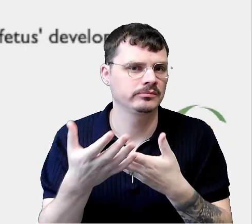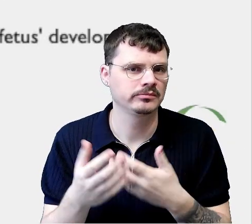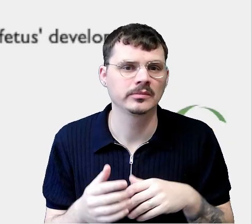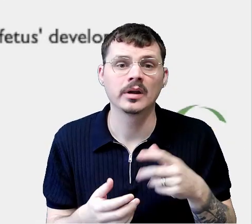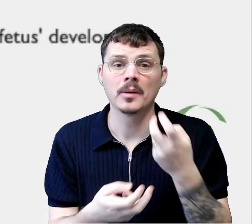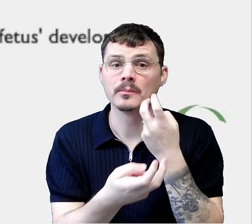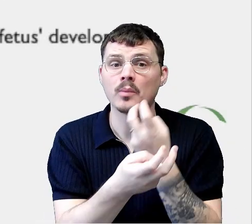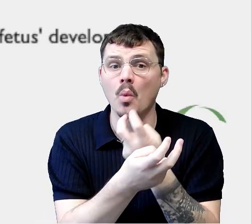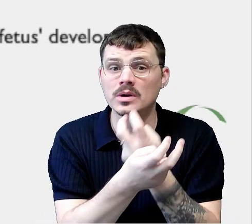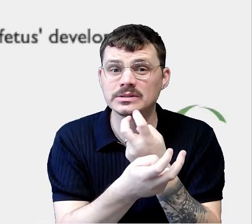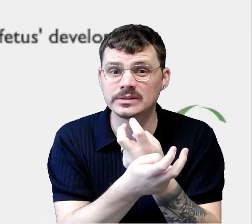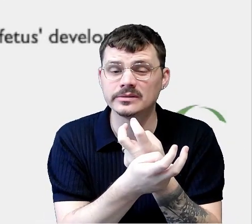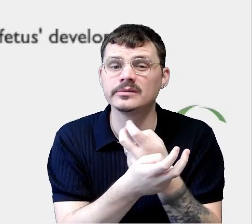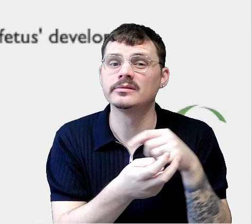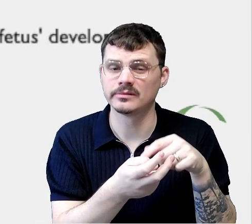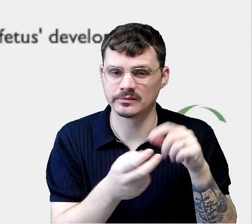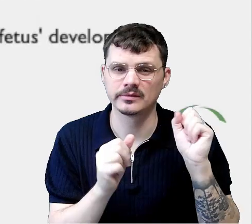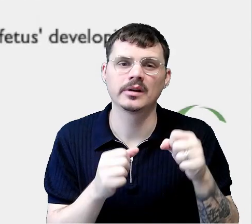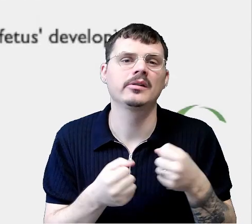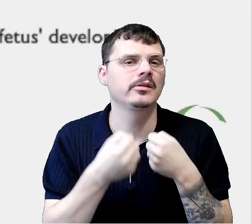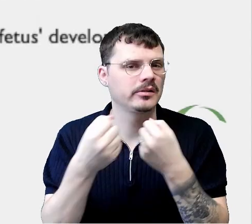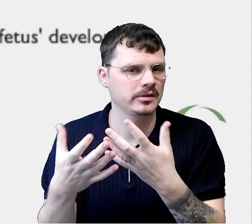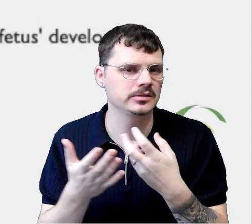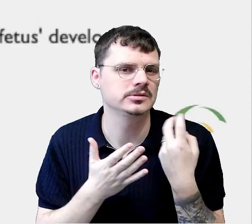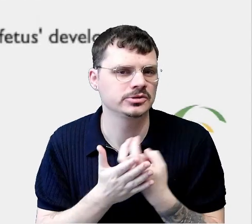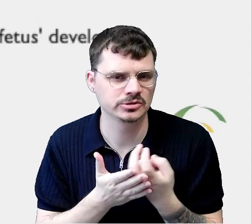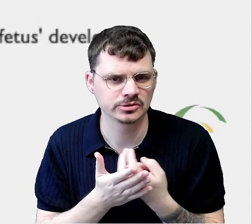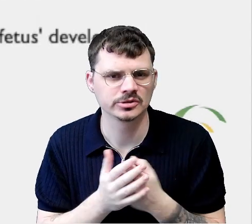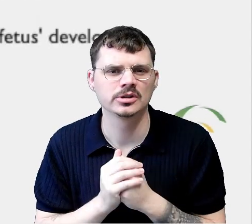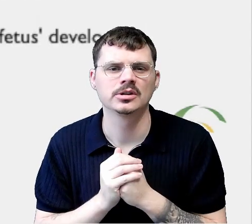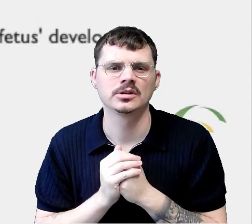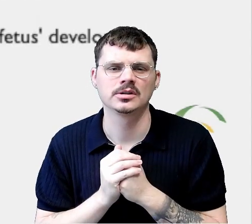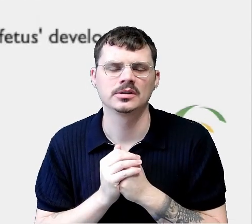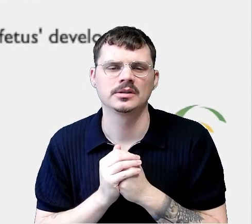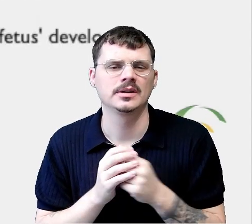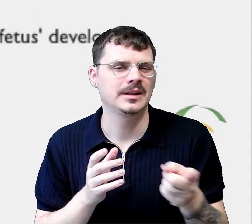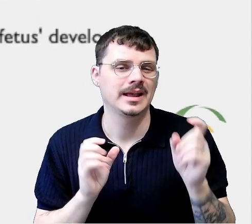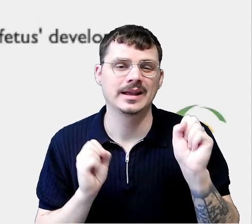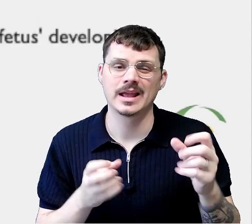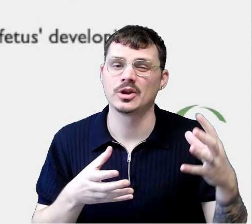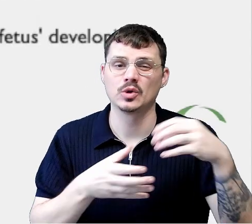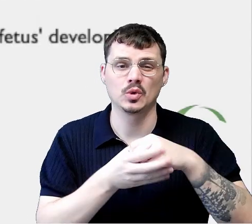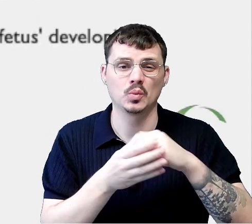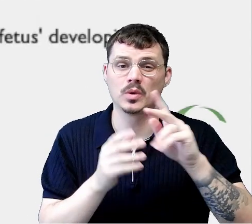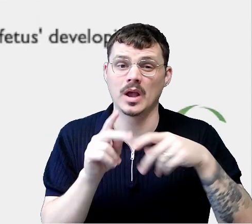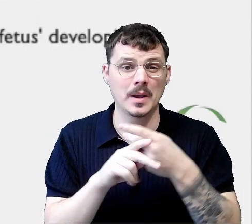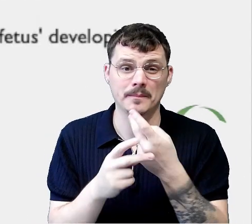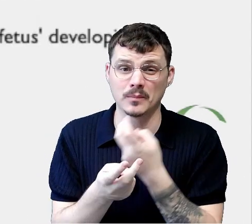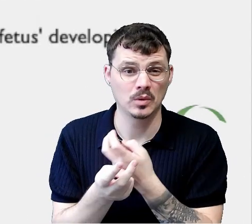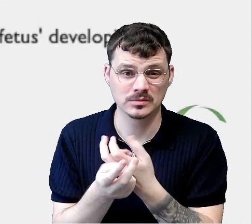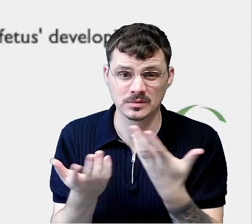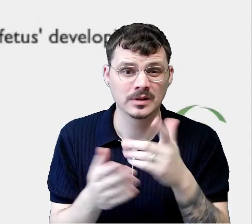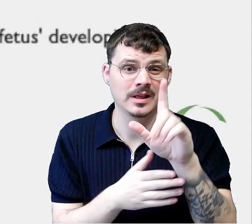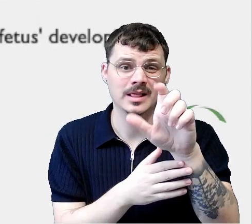Poisoning can trigger seizures. And this can include anywhere